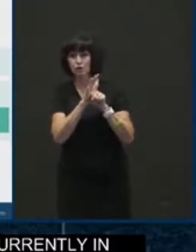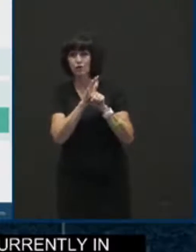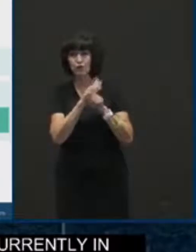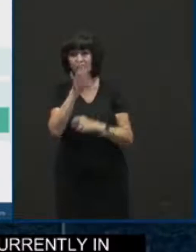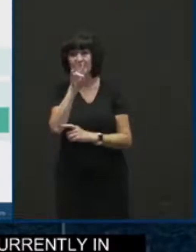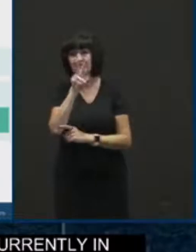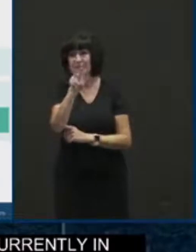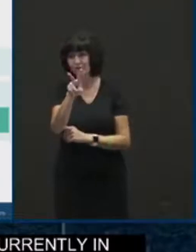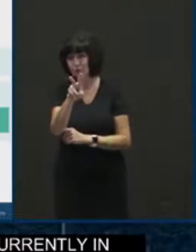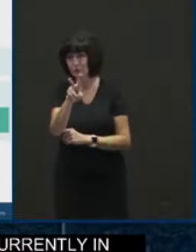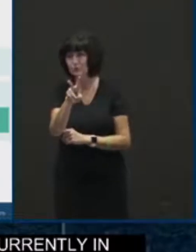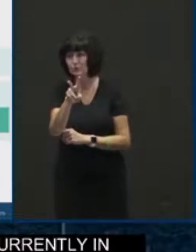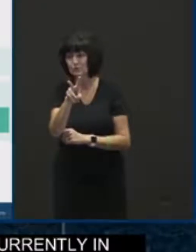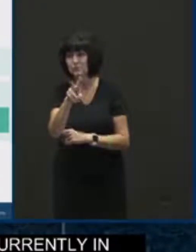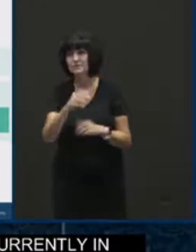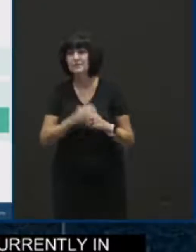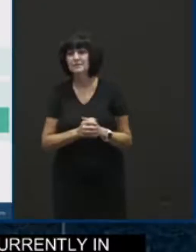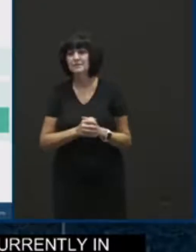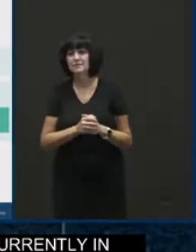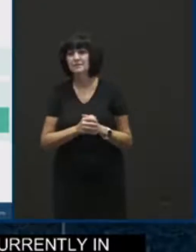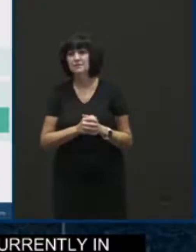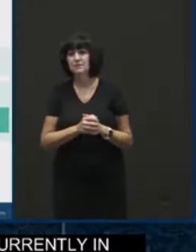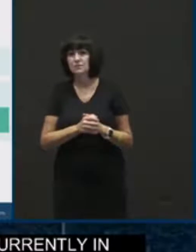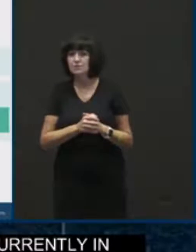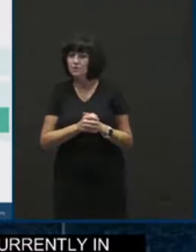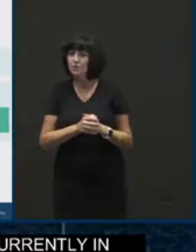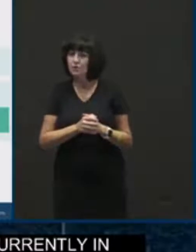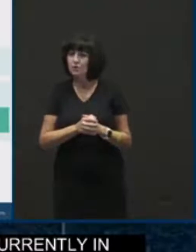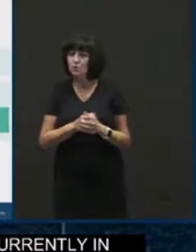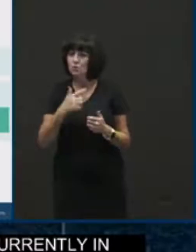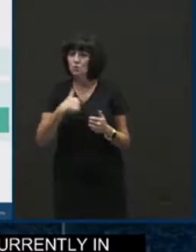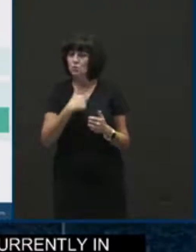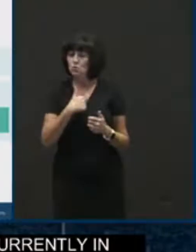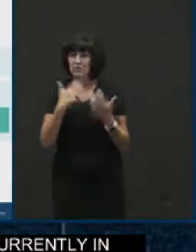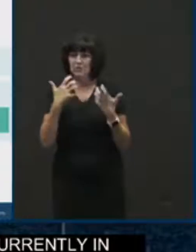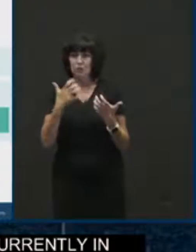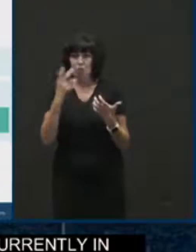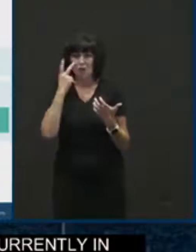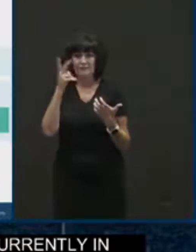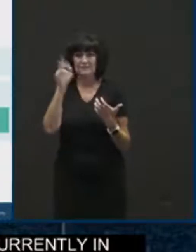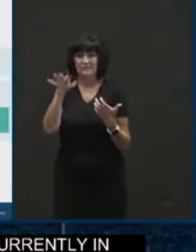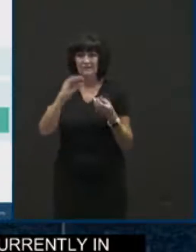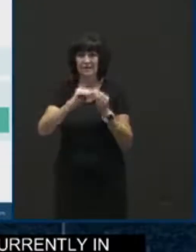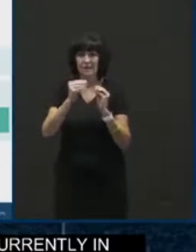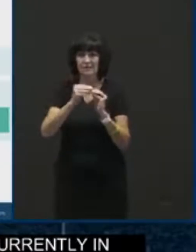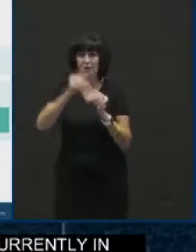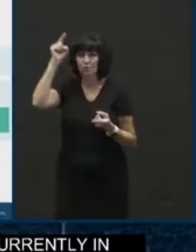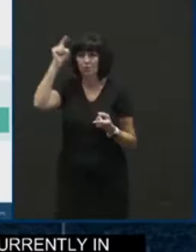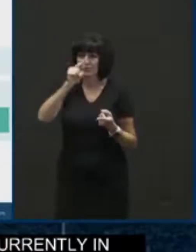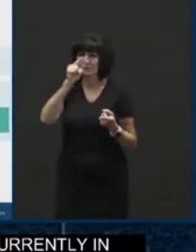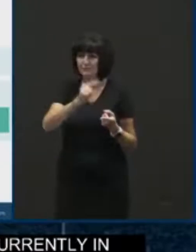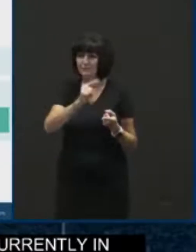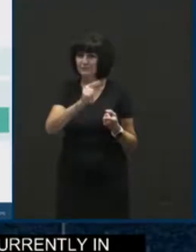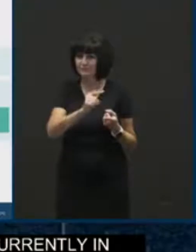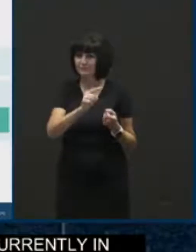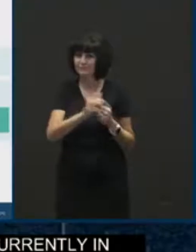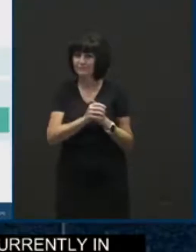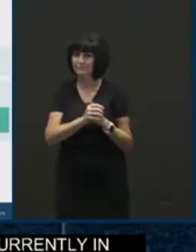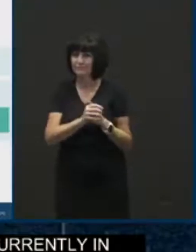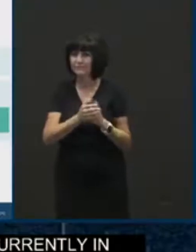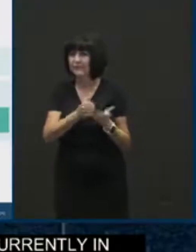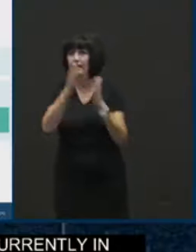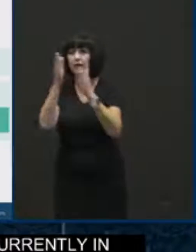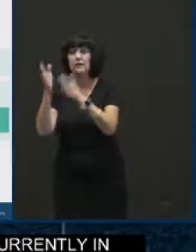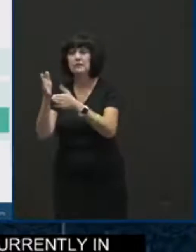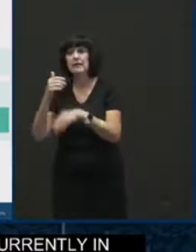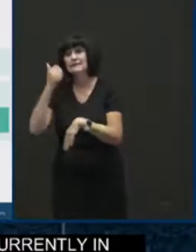in our new positive cases per day, but that's significantly above where we want to be. And of course, the average daily